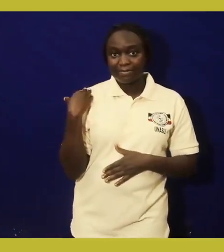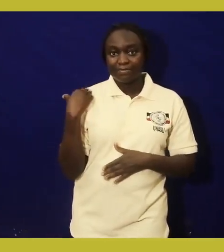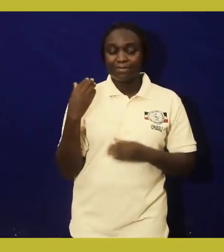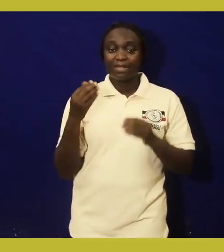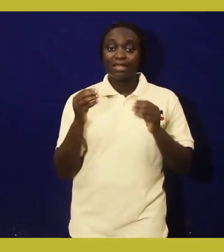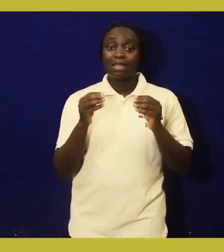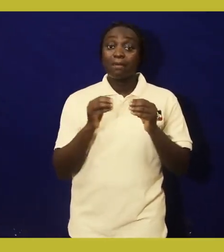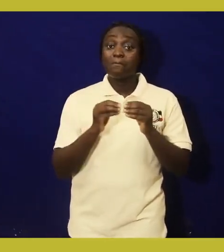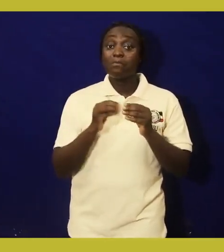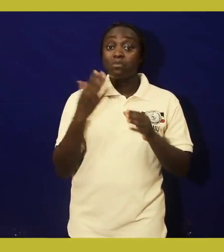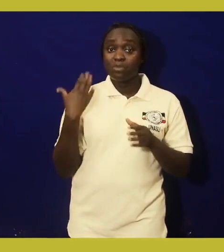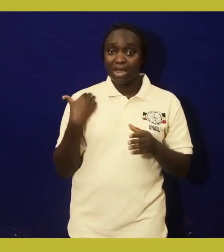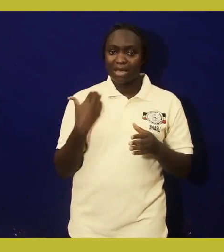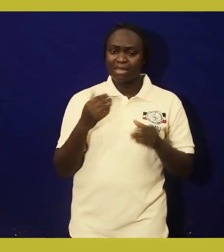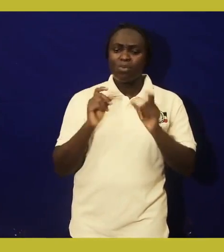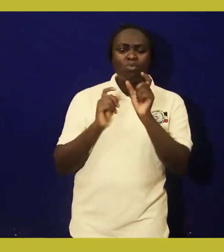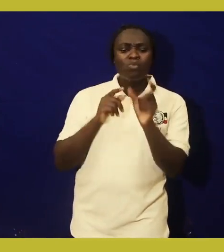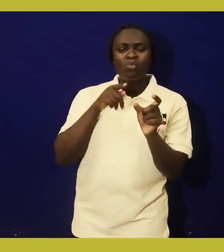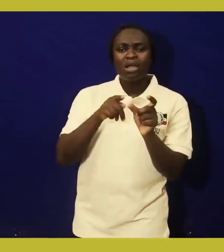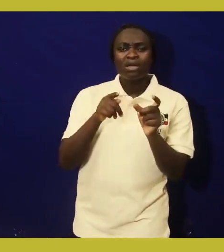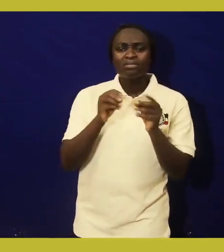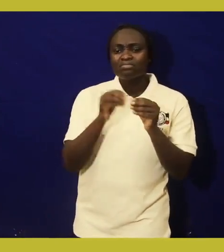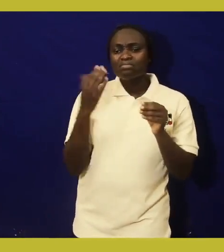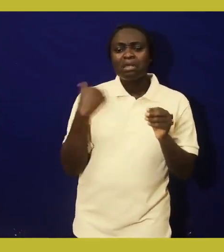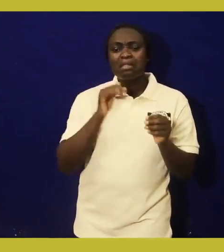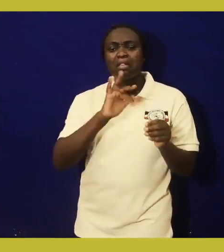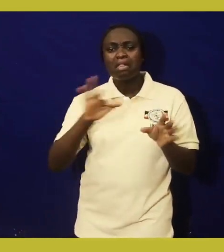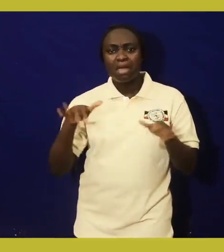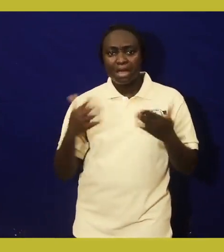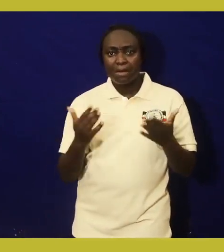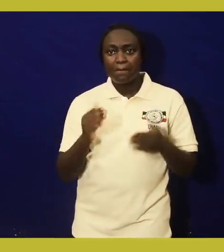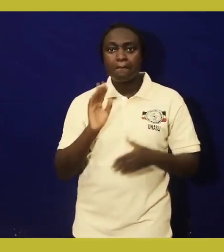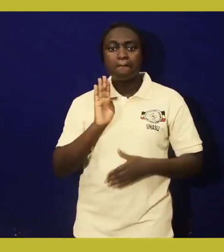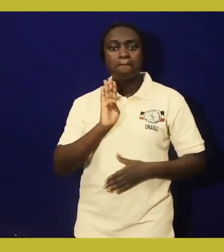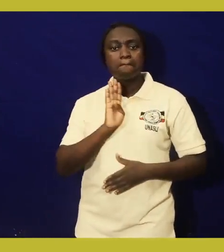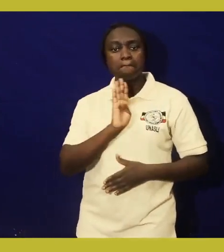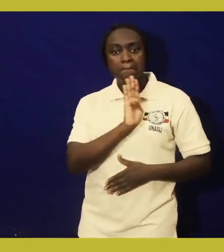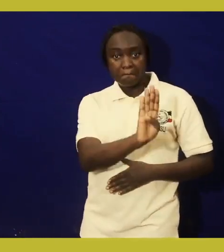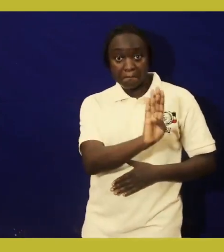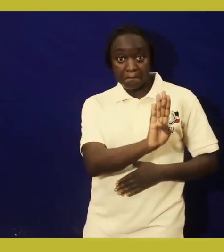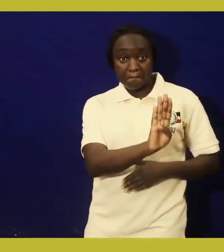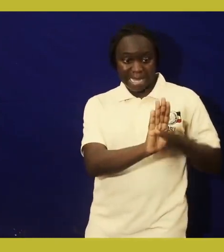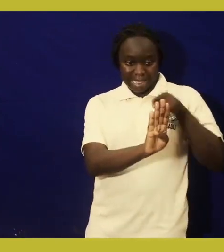Brother. The word brother begins with B.